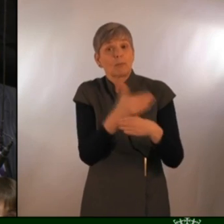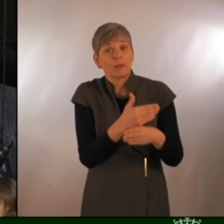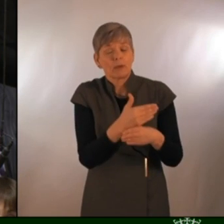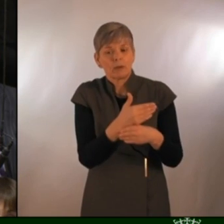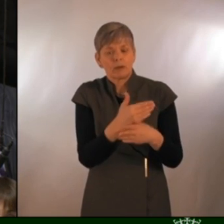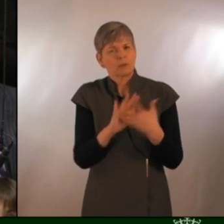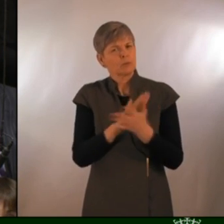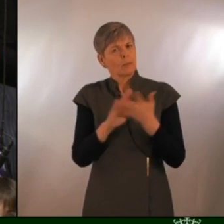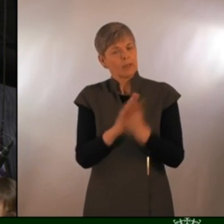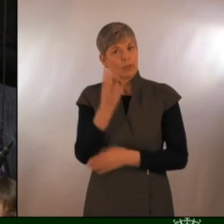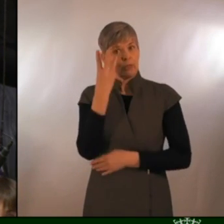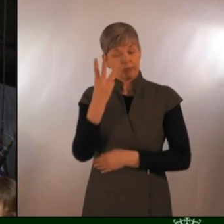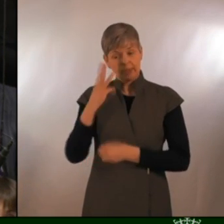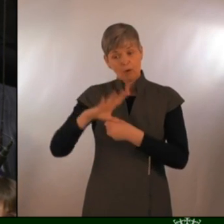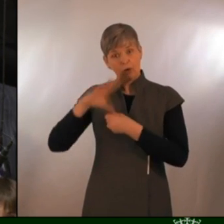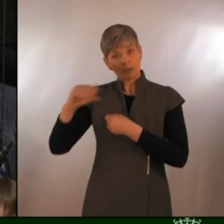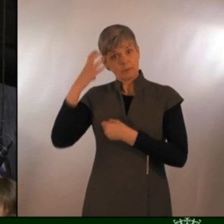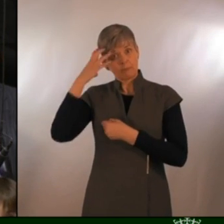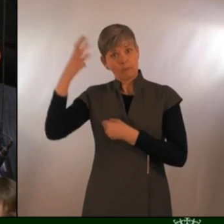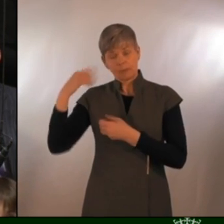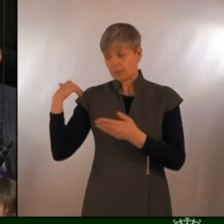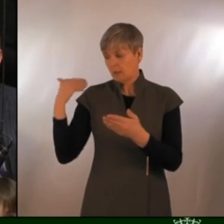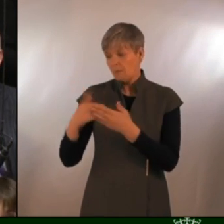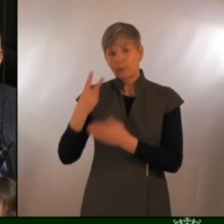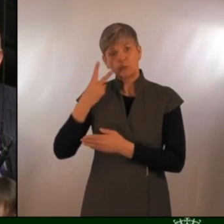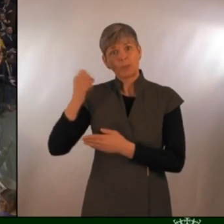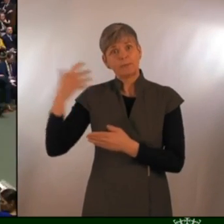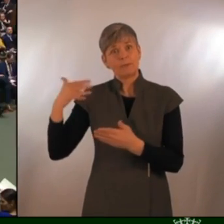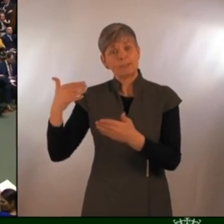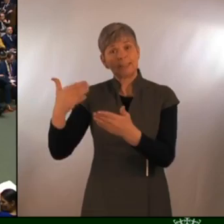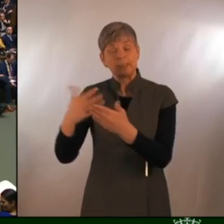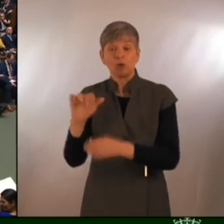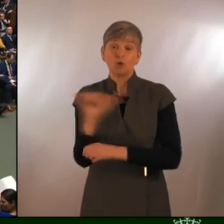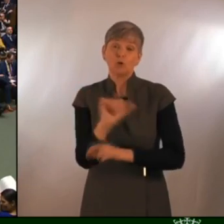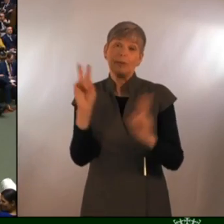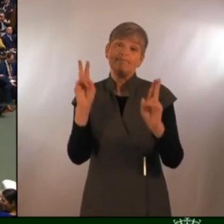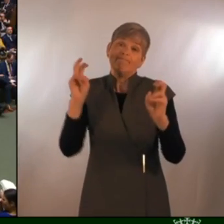since 2015 should have fixed the roof when the sun was shining?